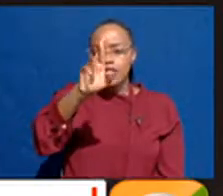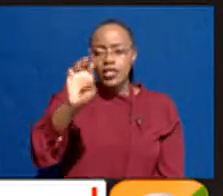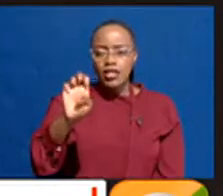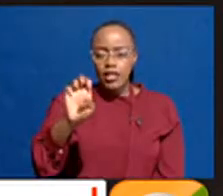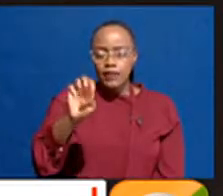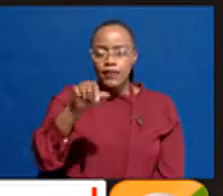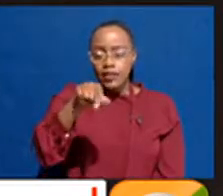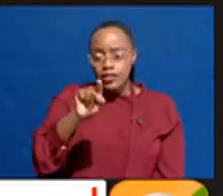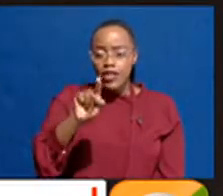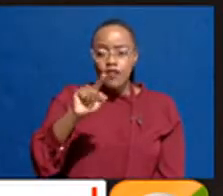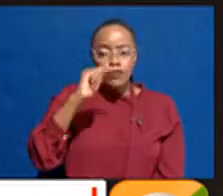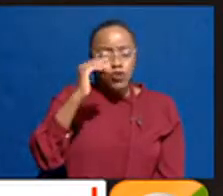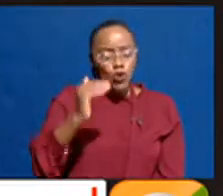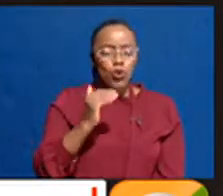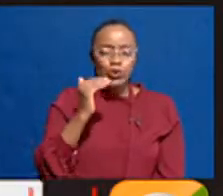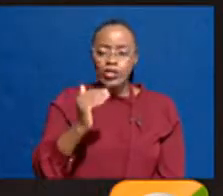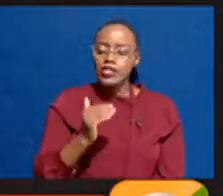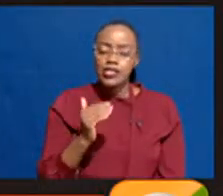She really, really,